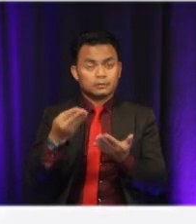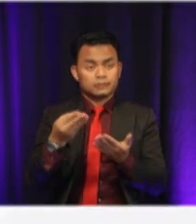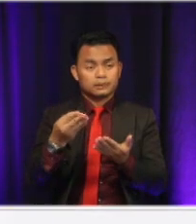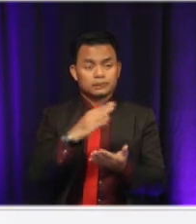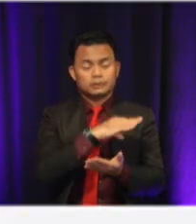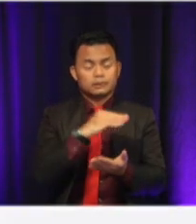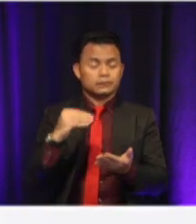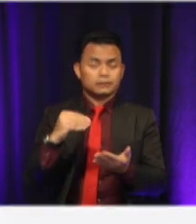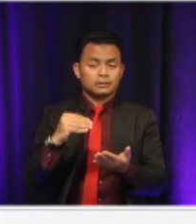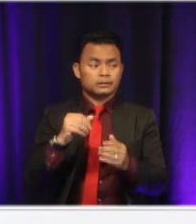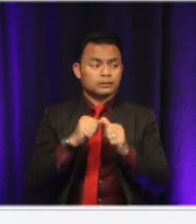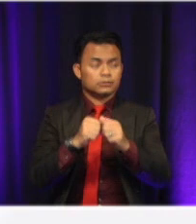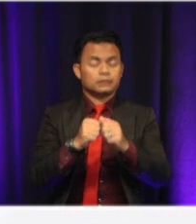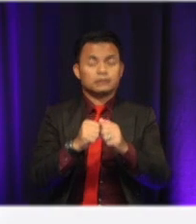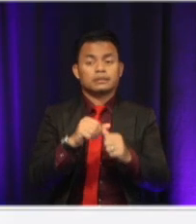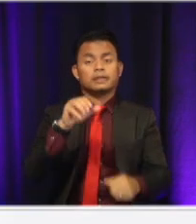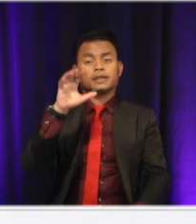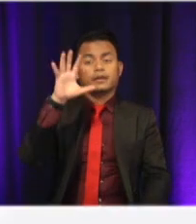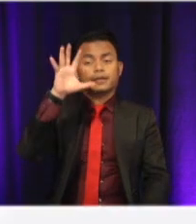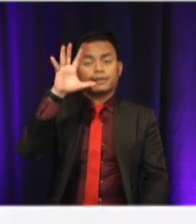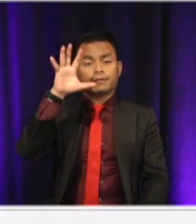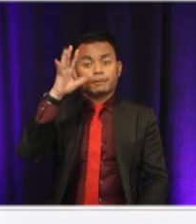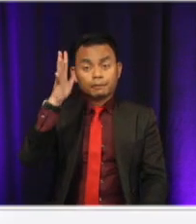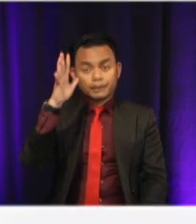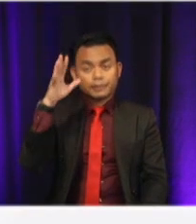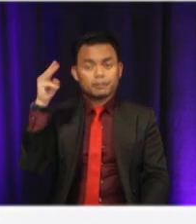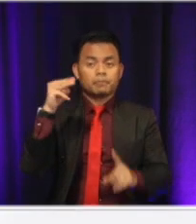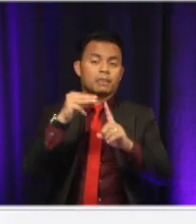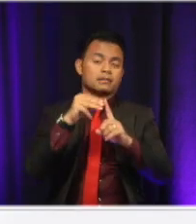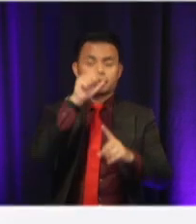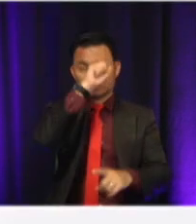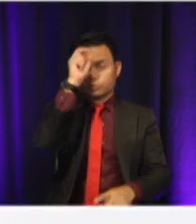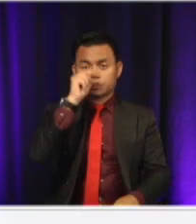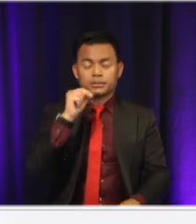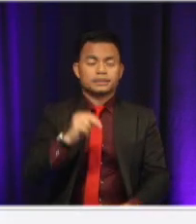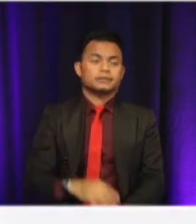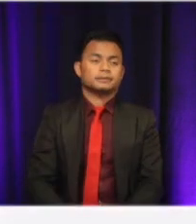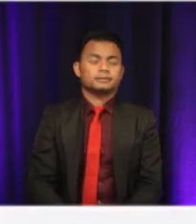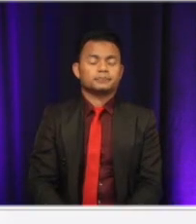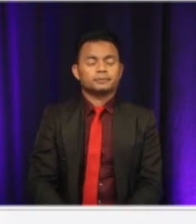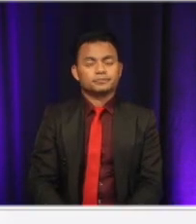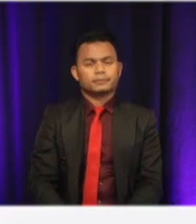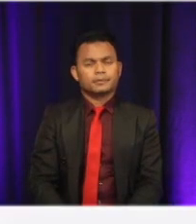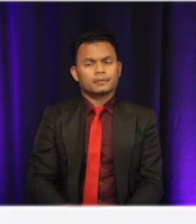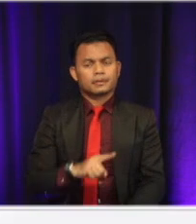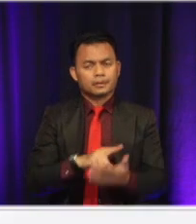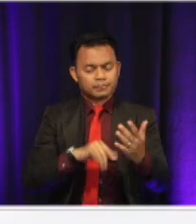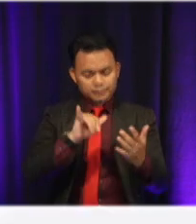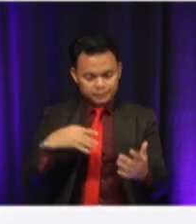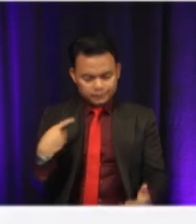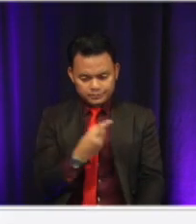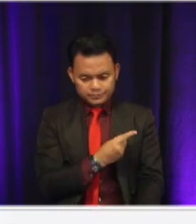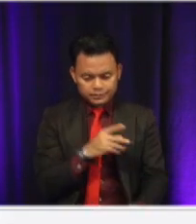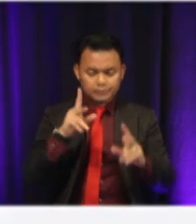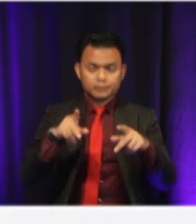15-mark question. Analyze the relationship between Aisha and her mother. What are we going to do? We've